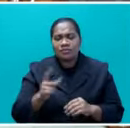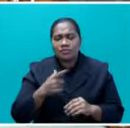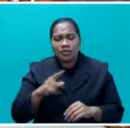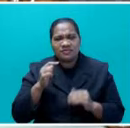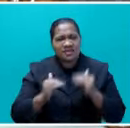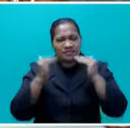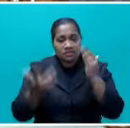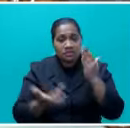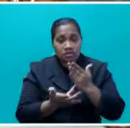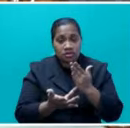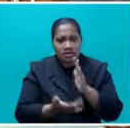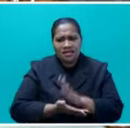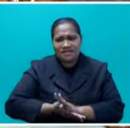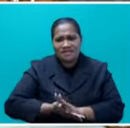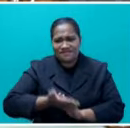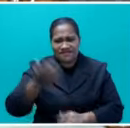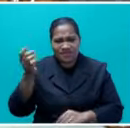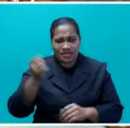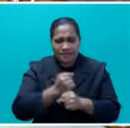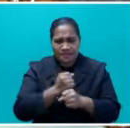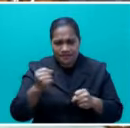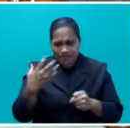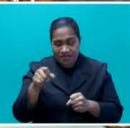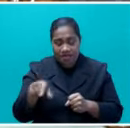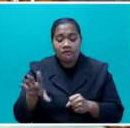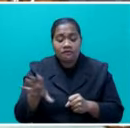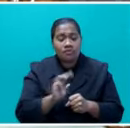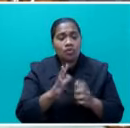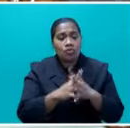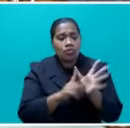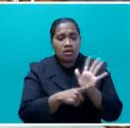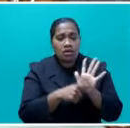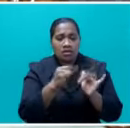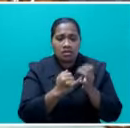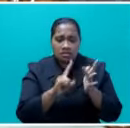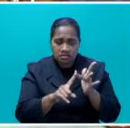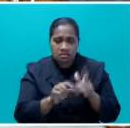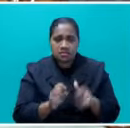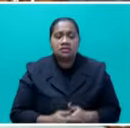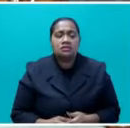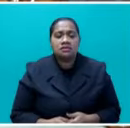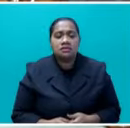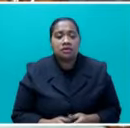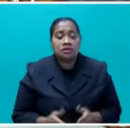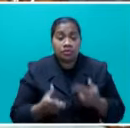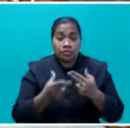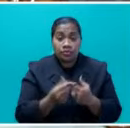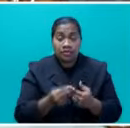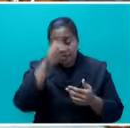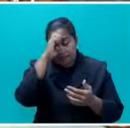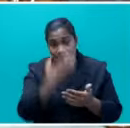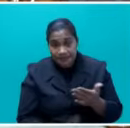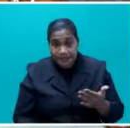and higher transmission power gear that will be deployed by Walesi. The brownout or blackout zones that are currently experienced while traveling in areas